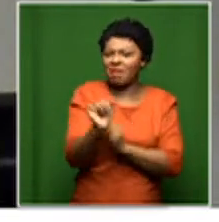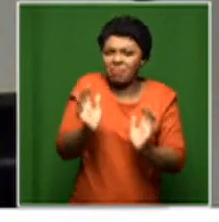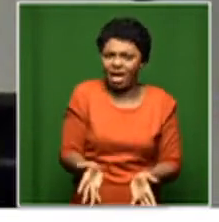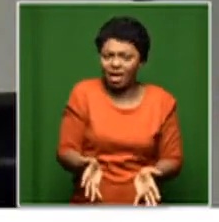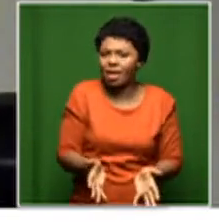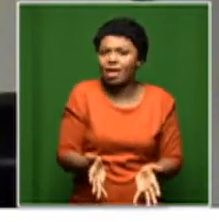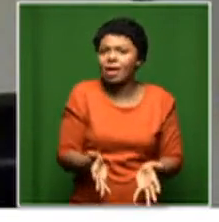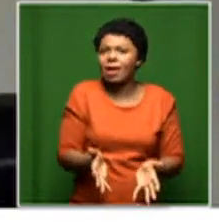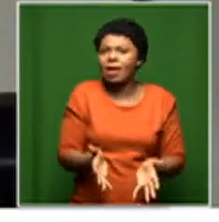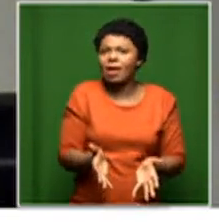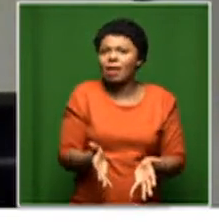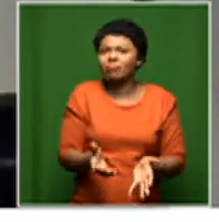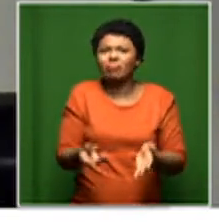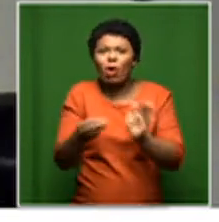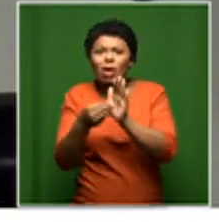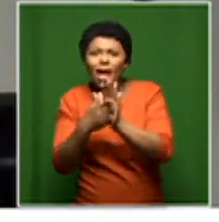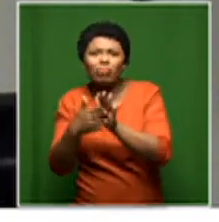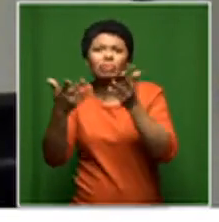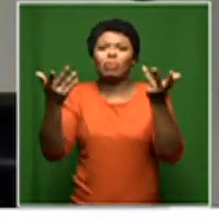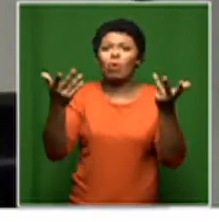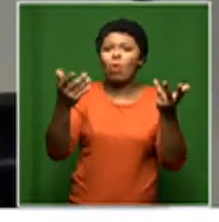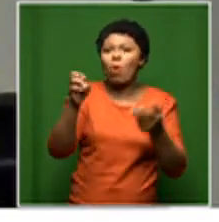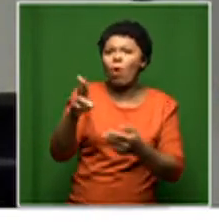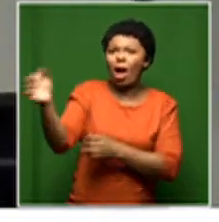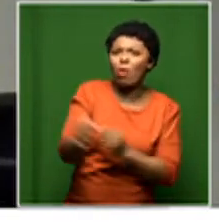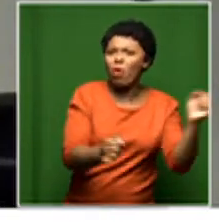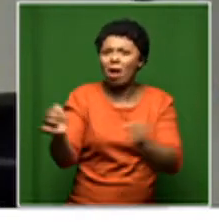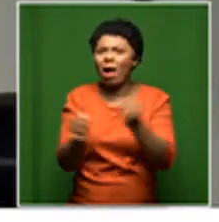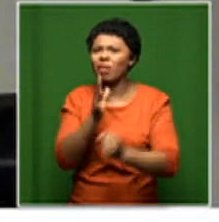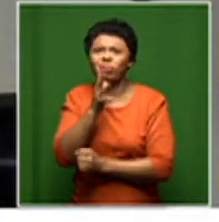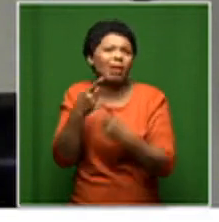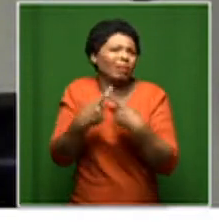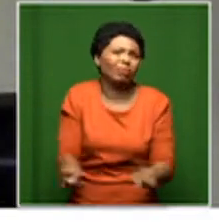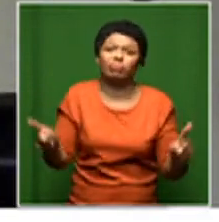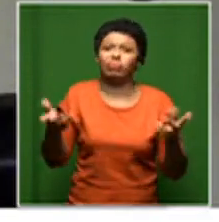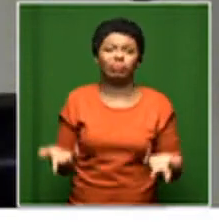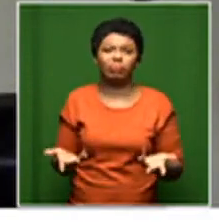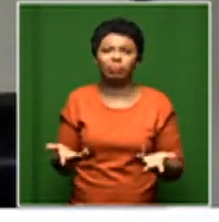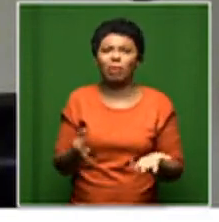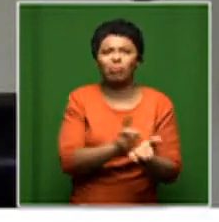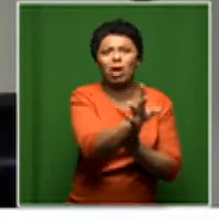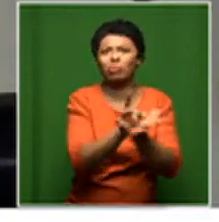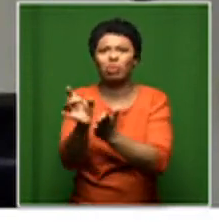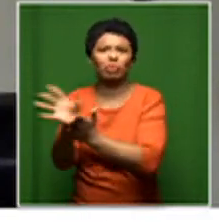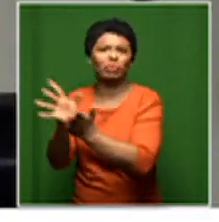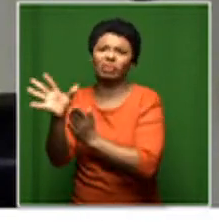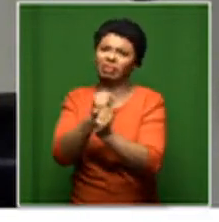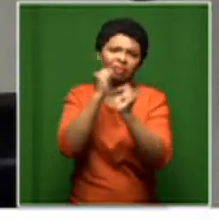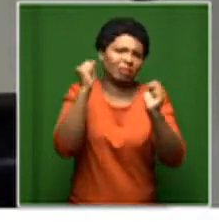There's no capture. There have been appointments and removals of CEOs, etc.,